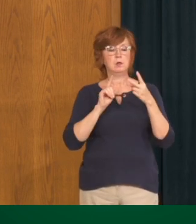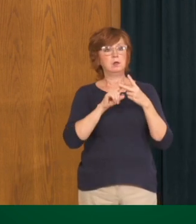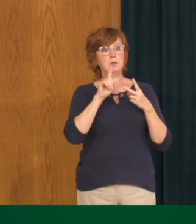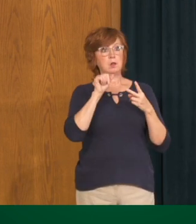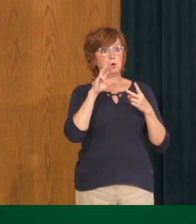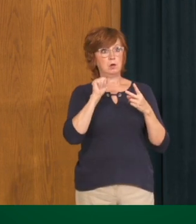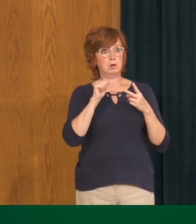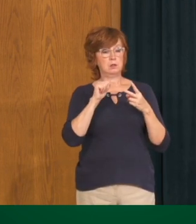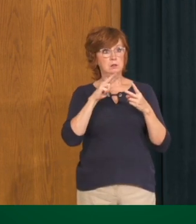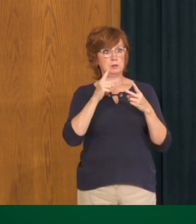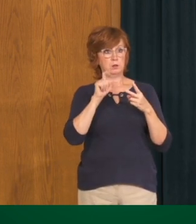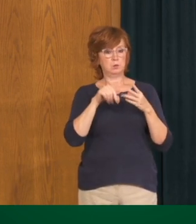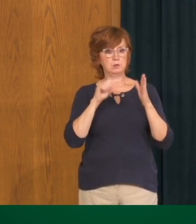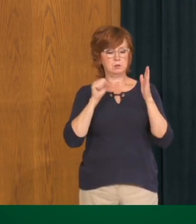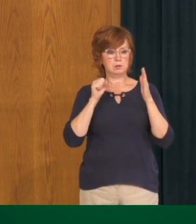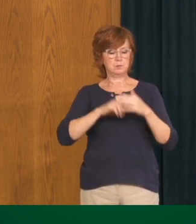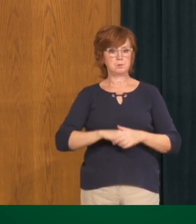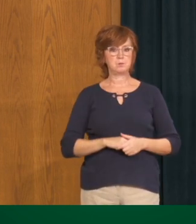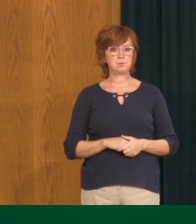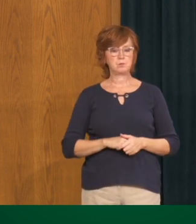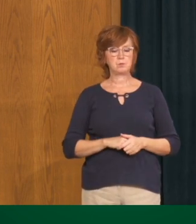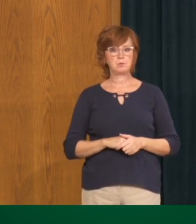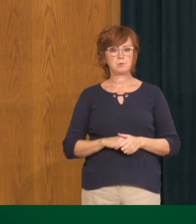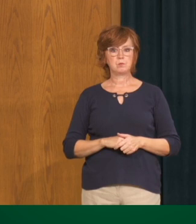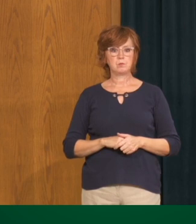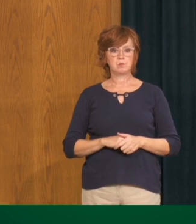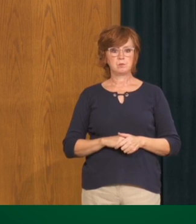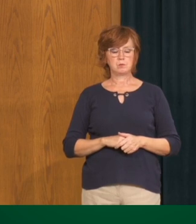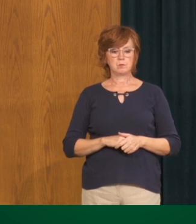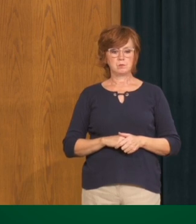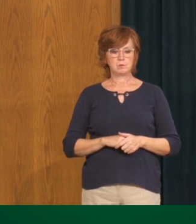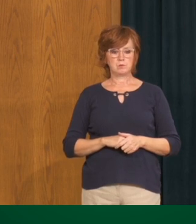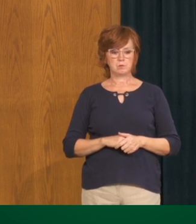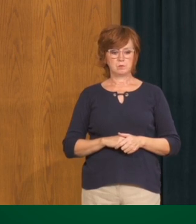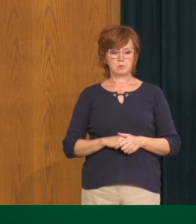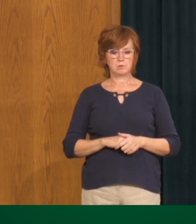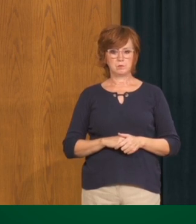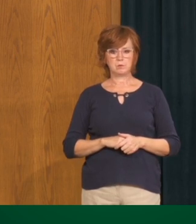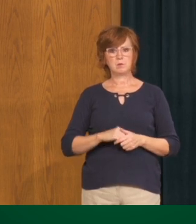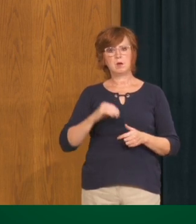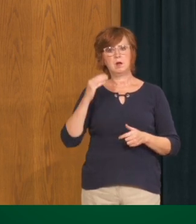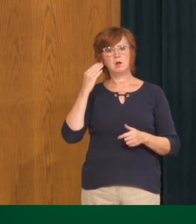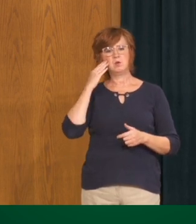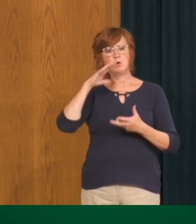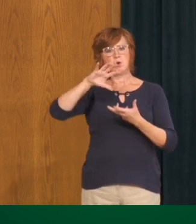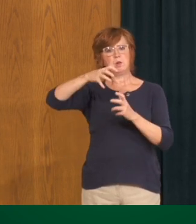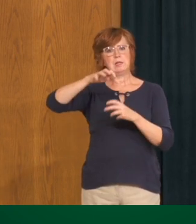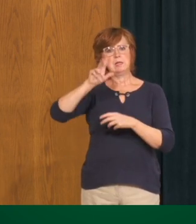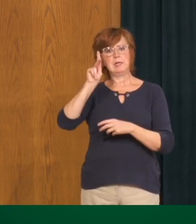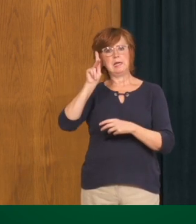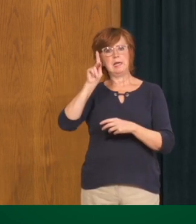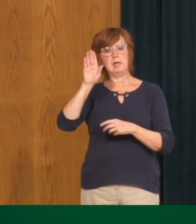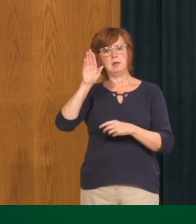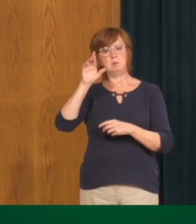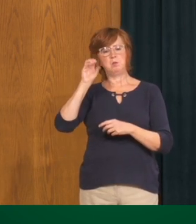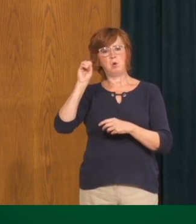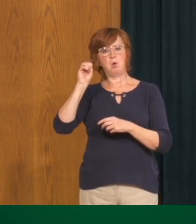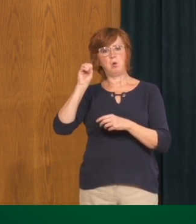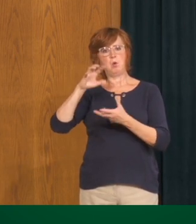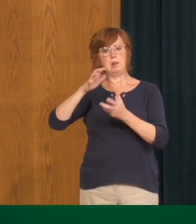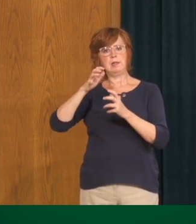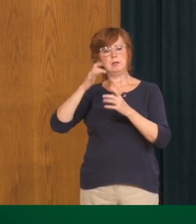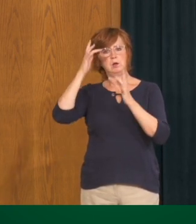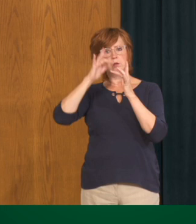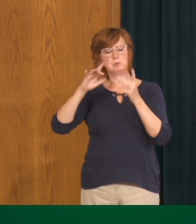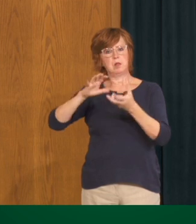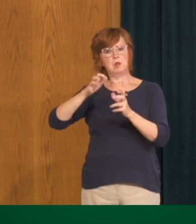Laura? Yeah, have health officials determined the source of the initial infection at the K-Bro linen facility in Regina? And what's